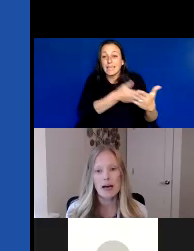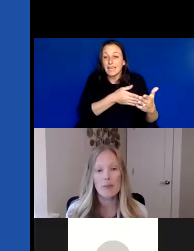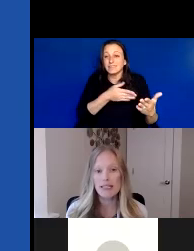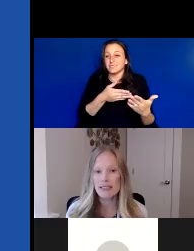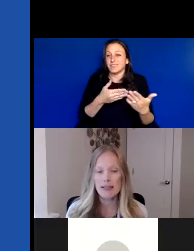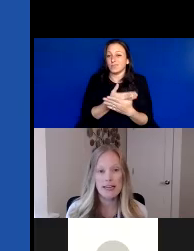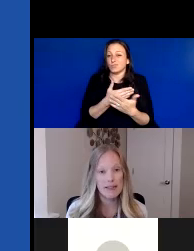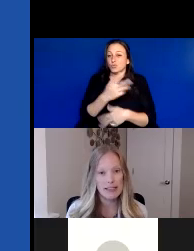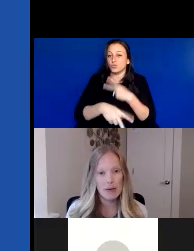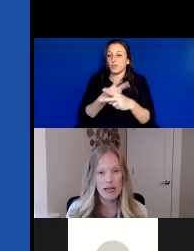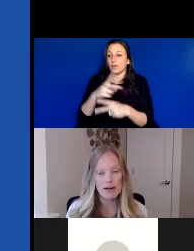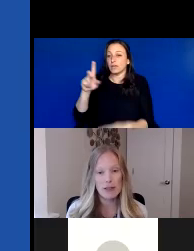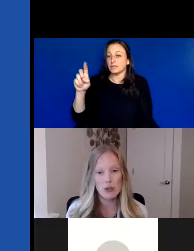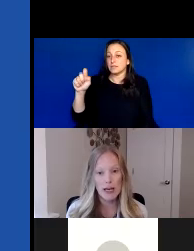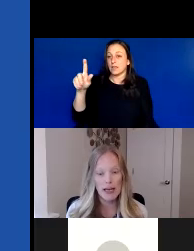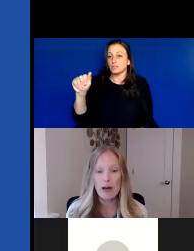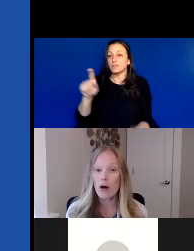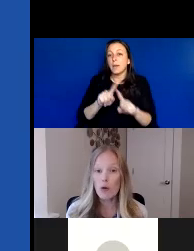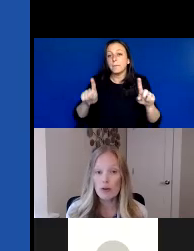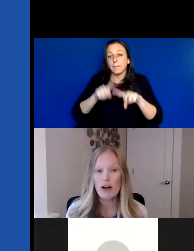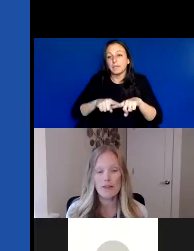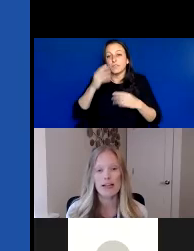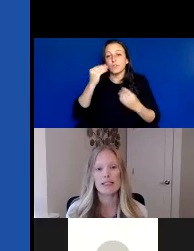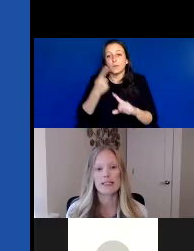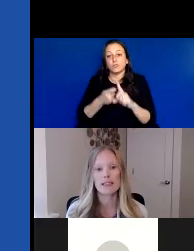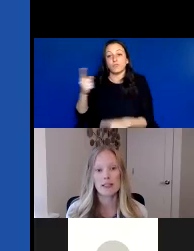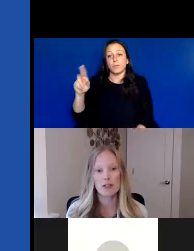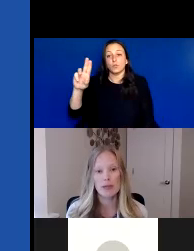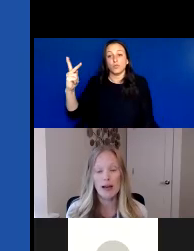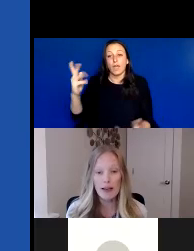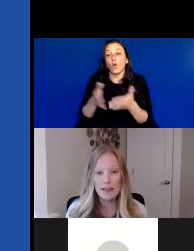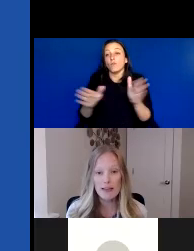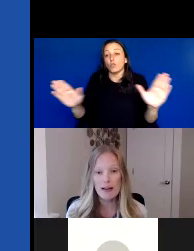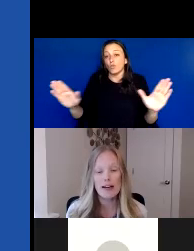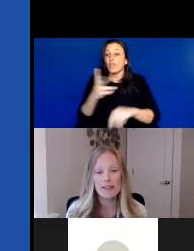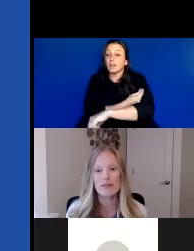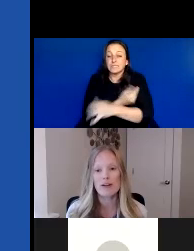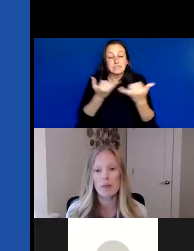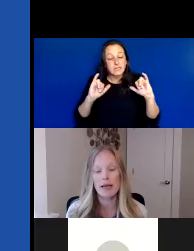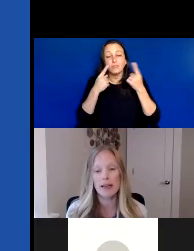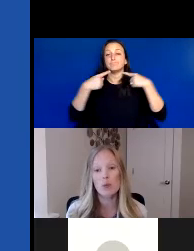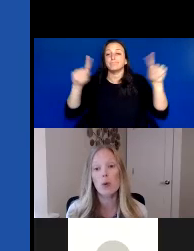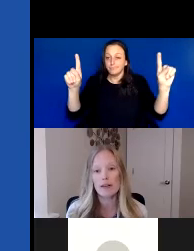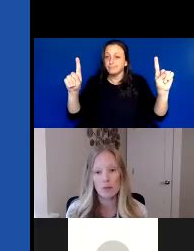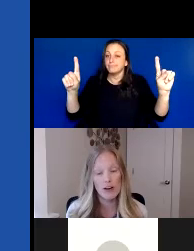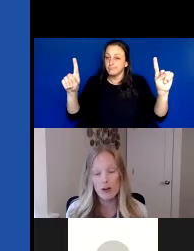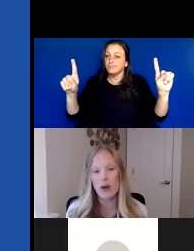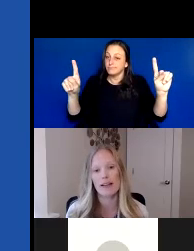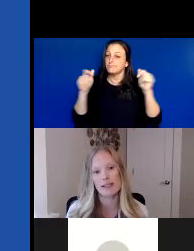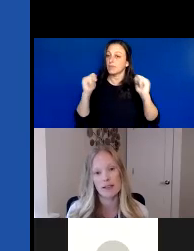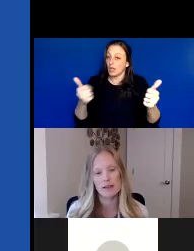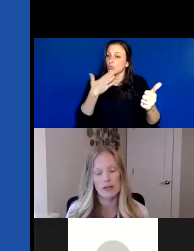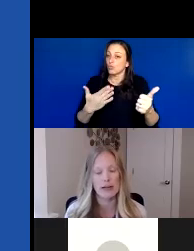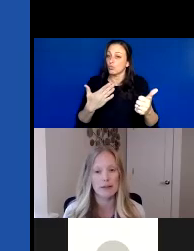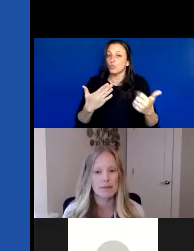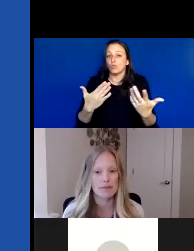variant, based on the data that's coming out of the UK, overall, the vaccines continue to be highly effective and working very well